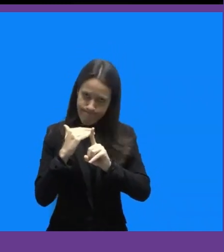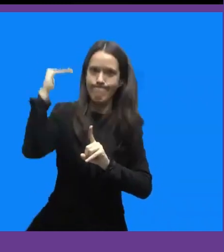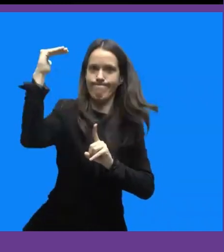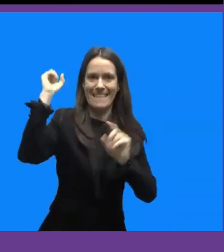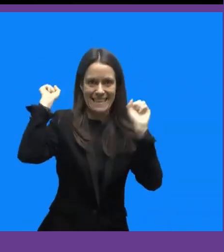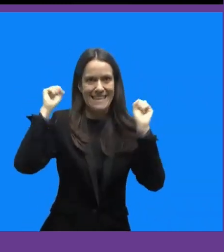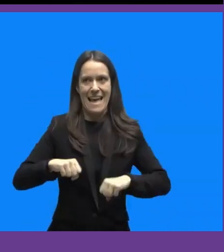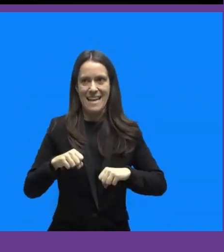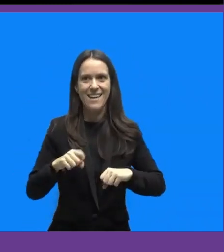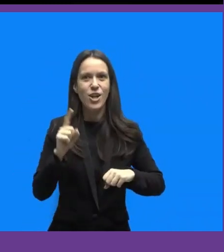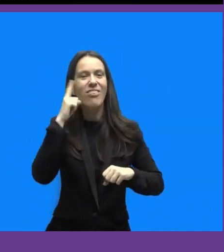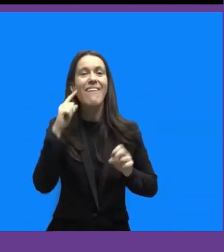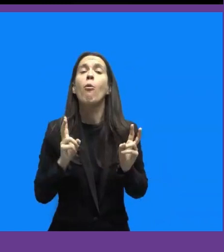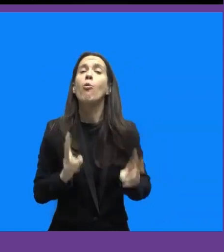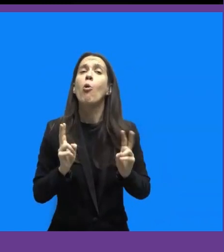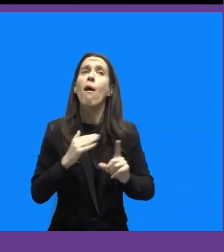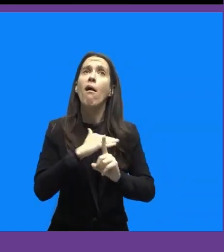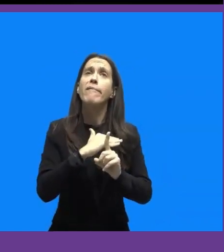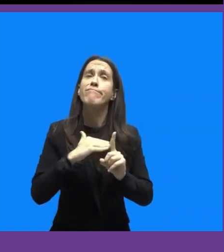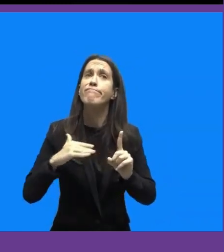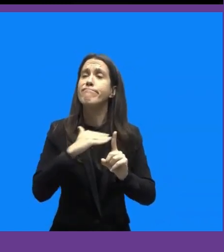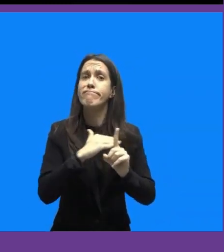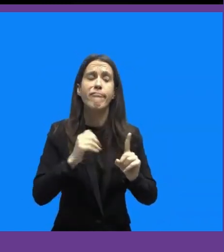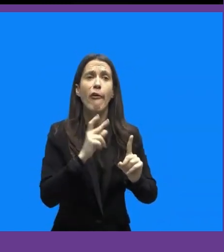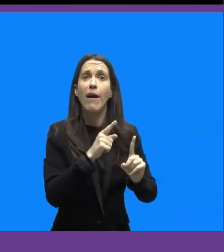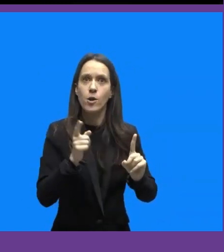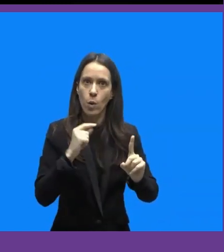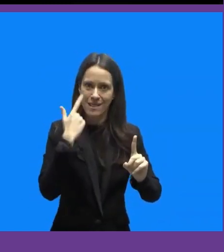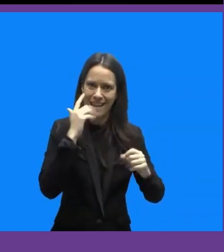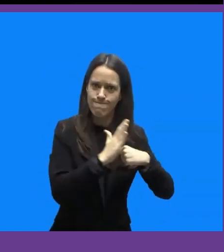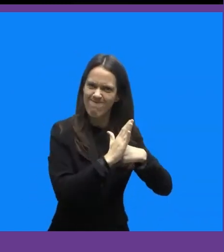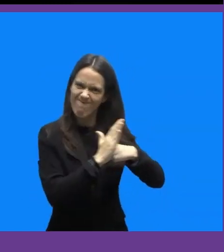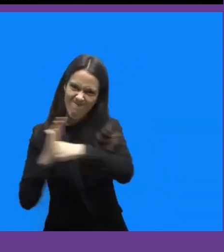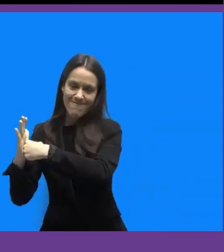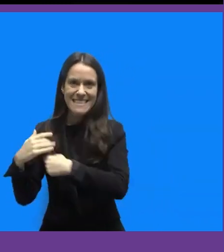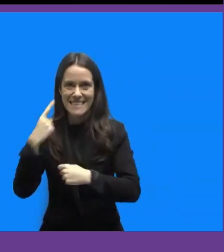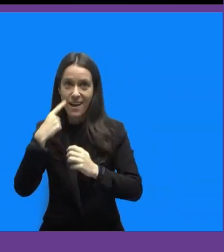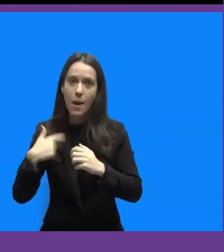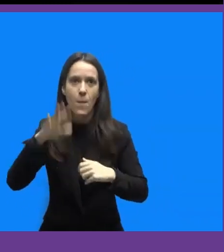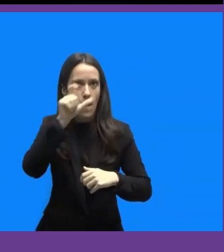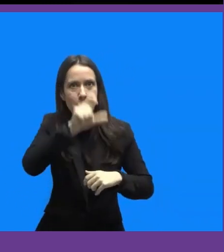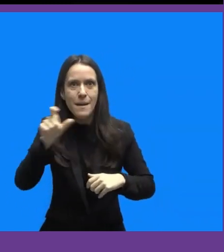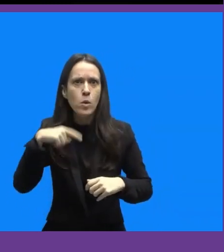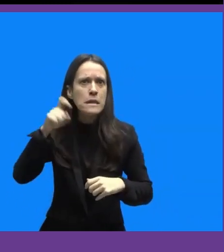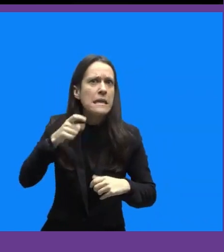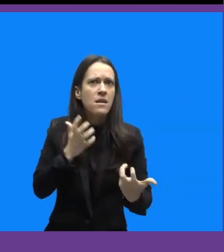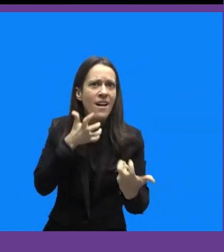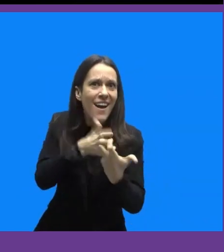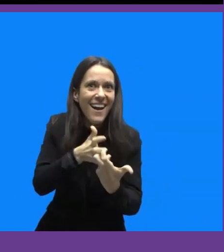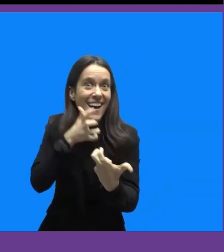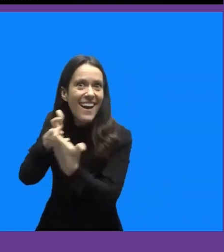normal user, but from the extremes. So looking at the extreme users, we designed the extremes, we inspired